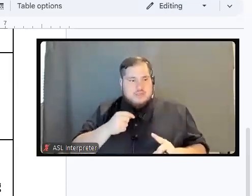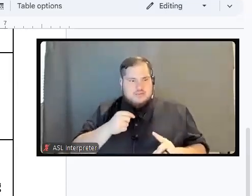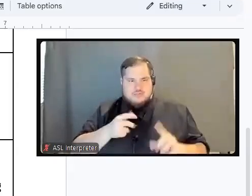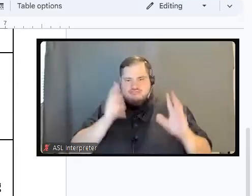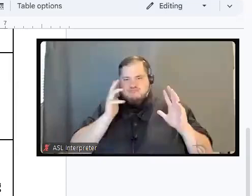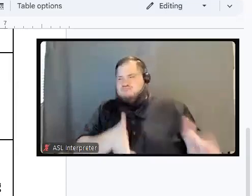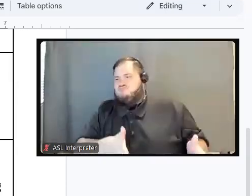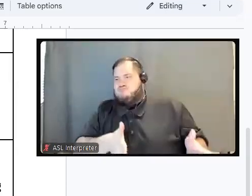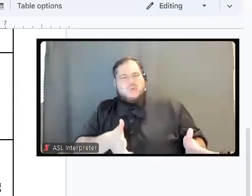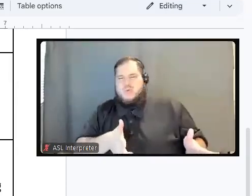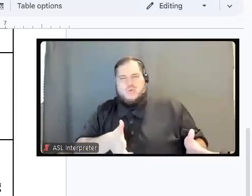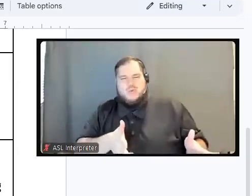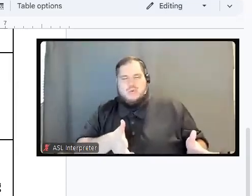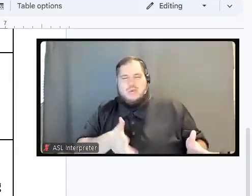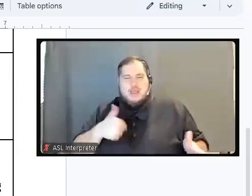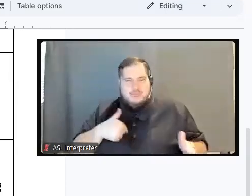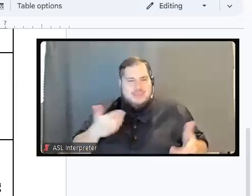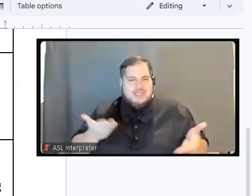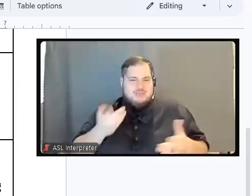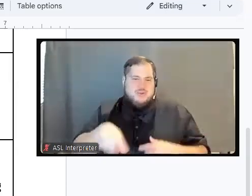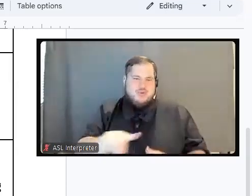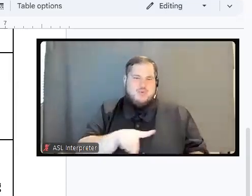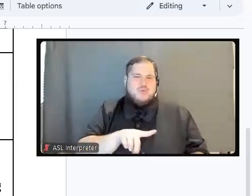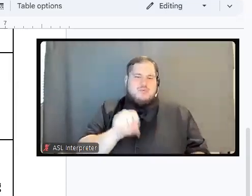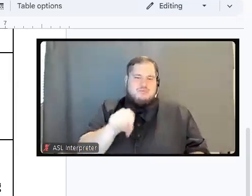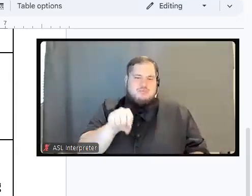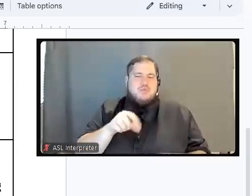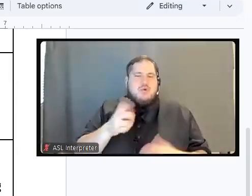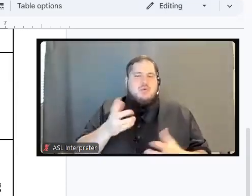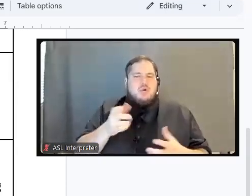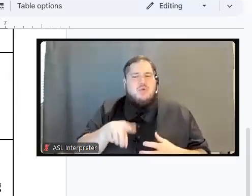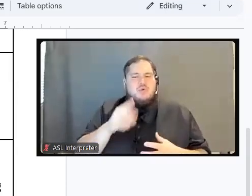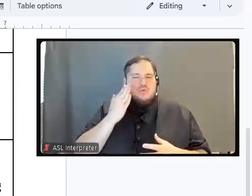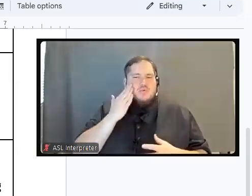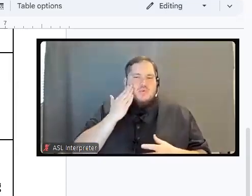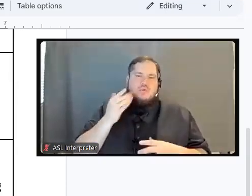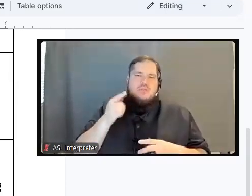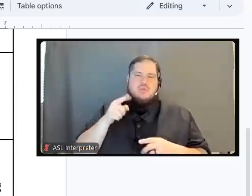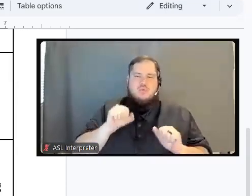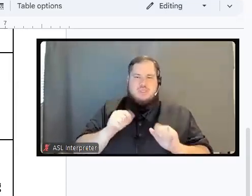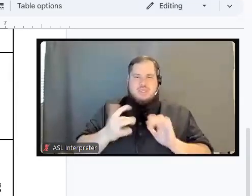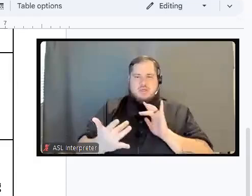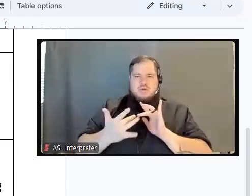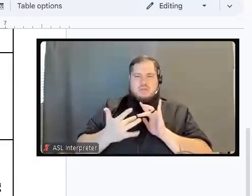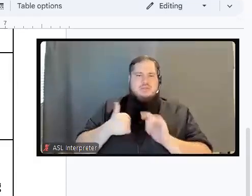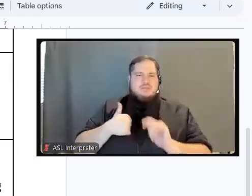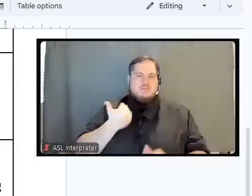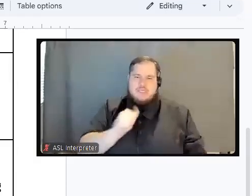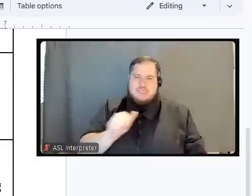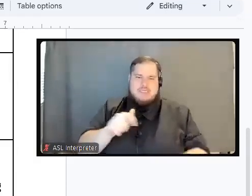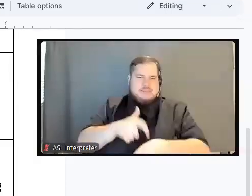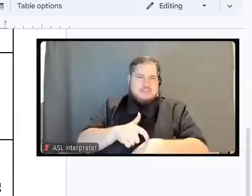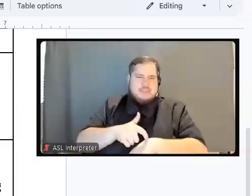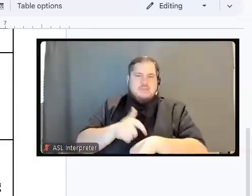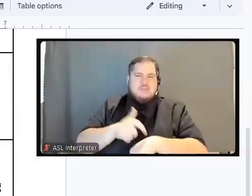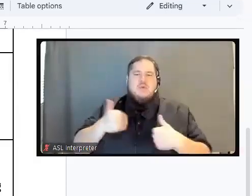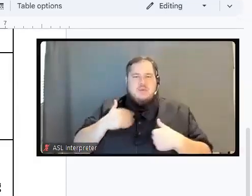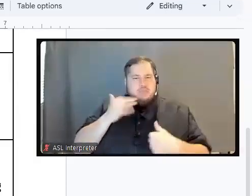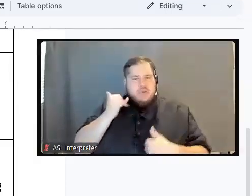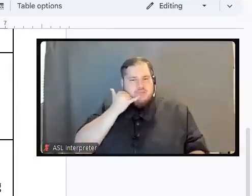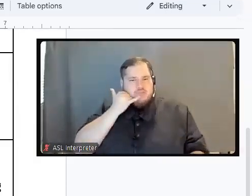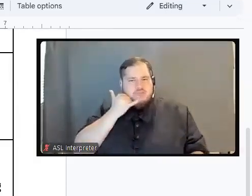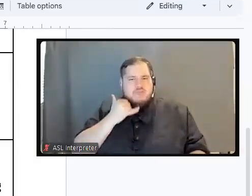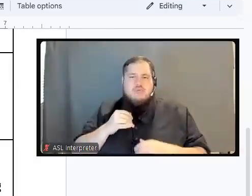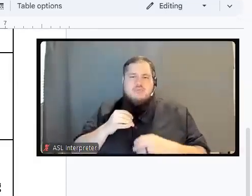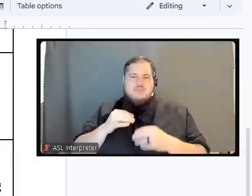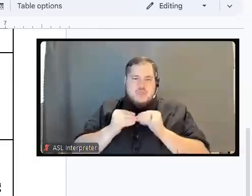you or anything like that. I'm here for you guys. I want you to know that you can reach out at any point in time. You have my cell phone number, you have